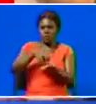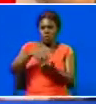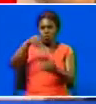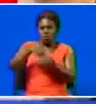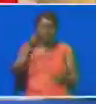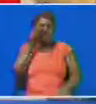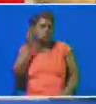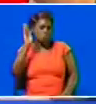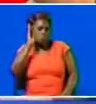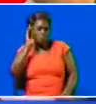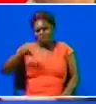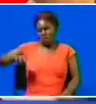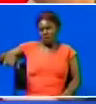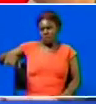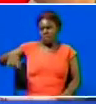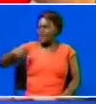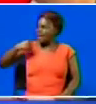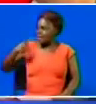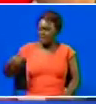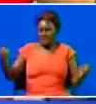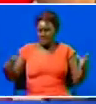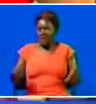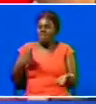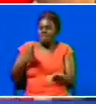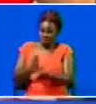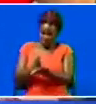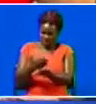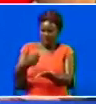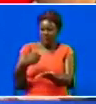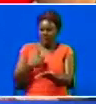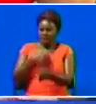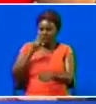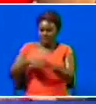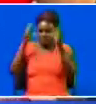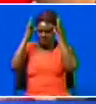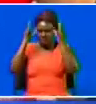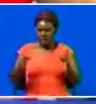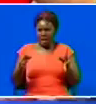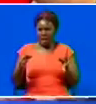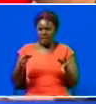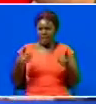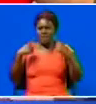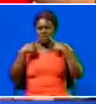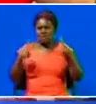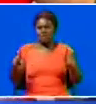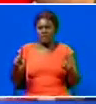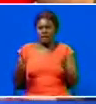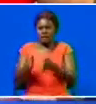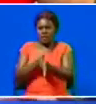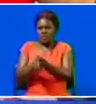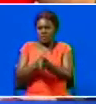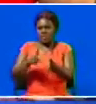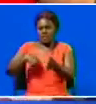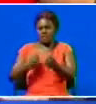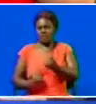Isiolo County. And take it from me, he has a right. And when he decides to declare his interests, we are with